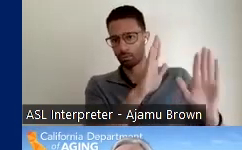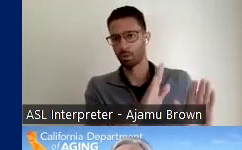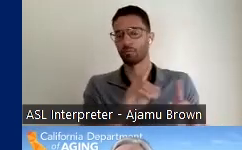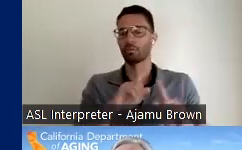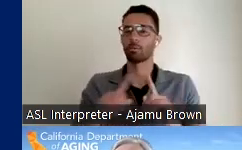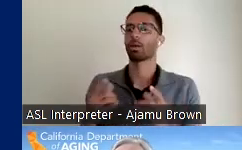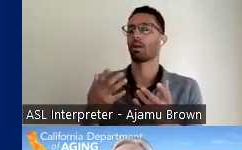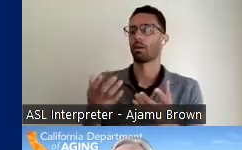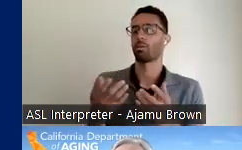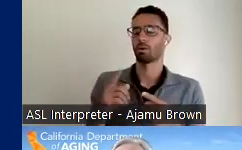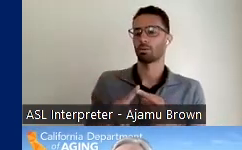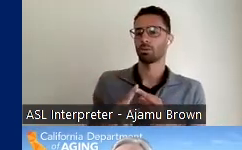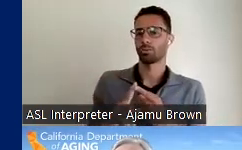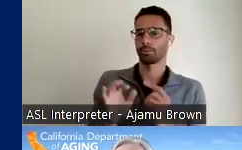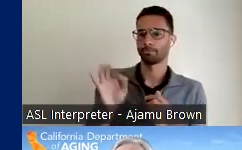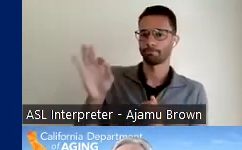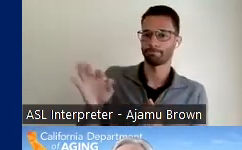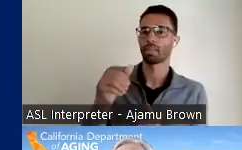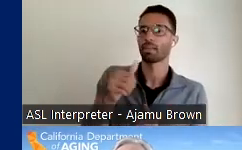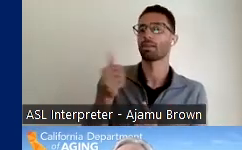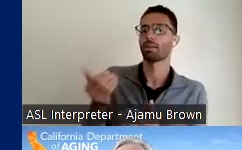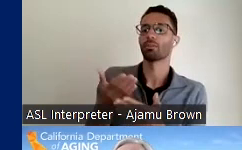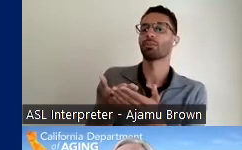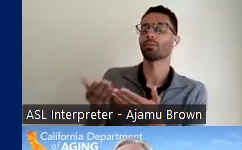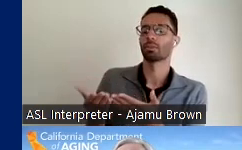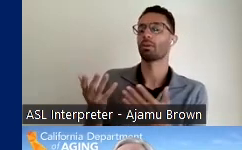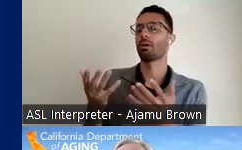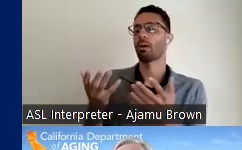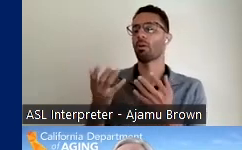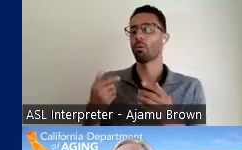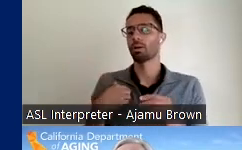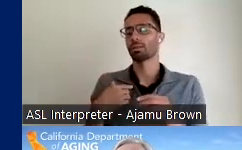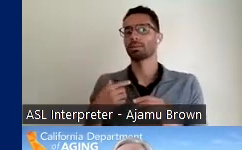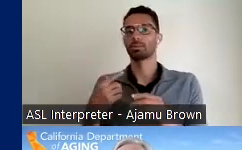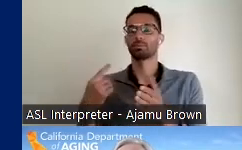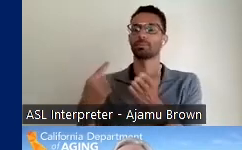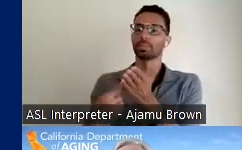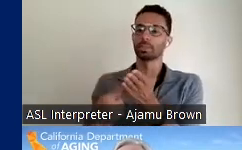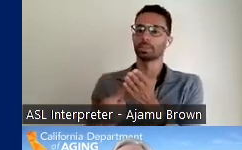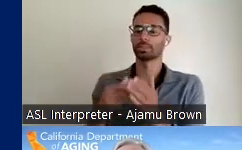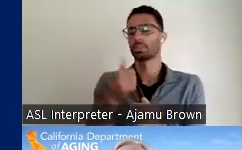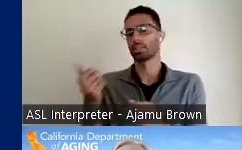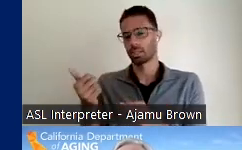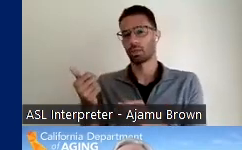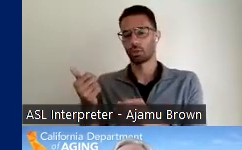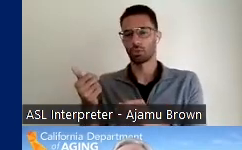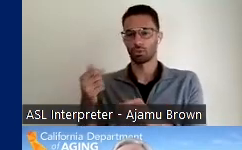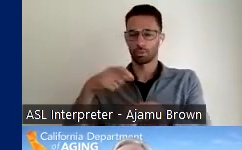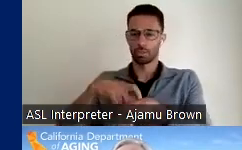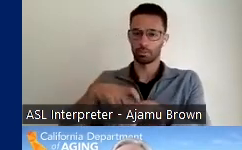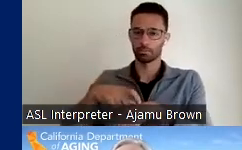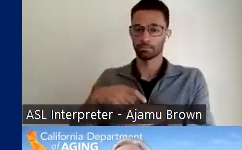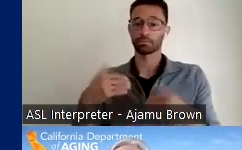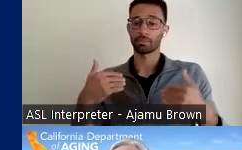piece that I would like for us to explore at another point in time, perhaps. There's something called the data exchange